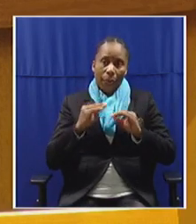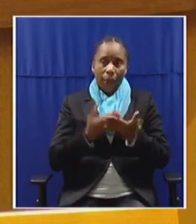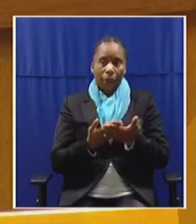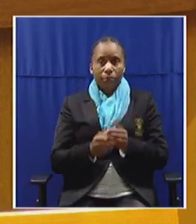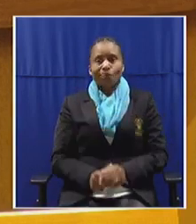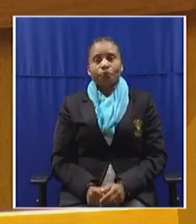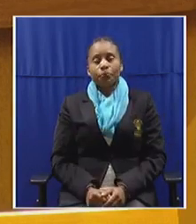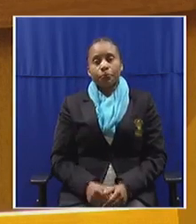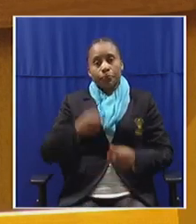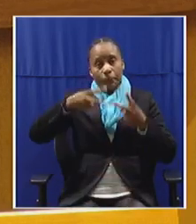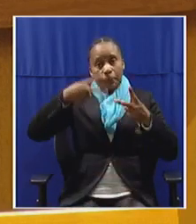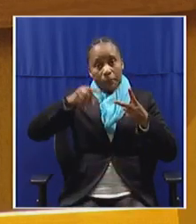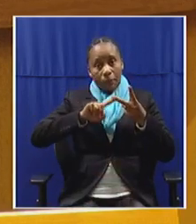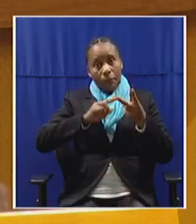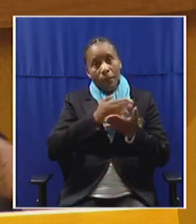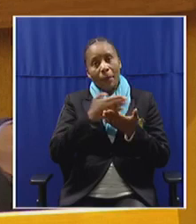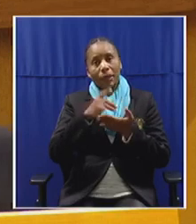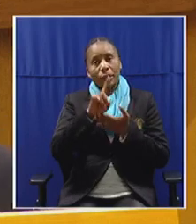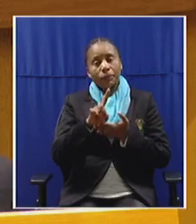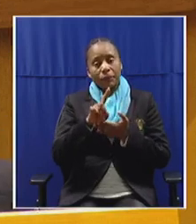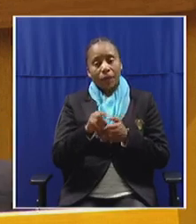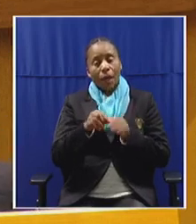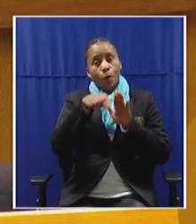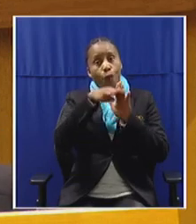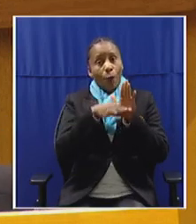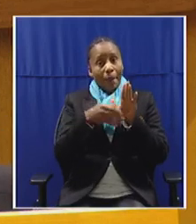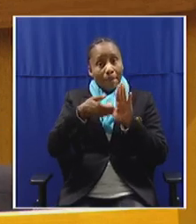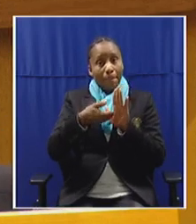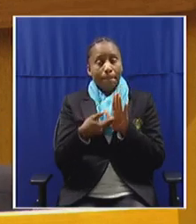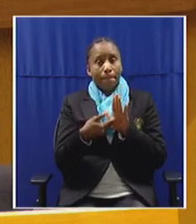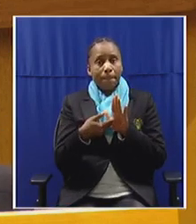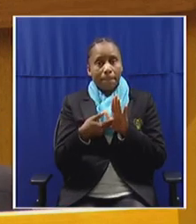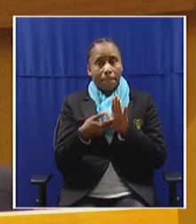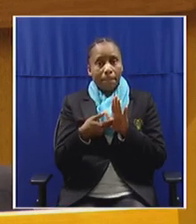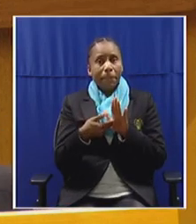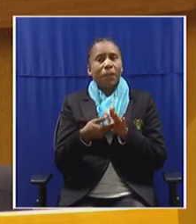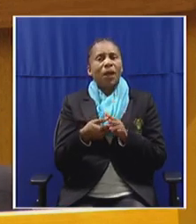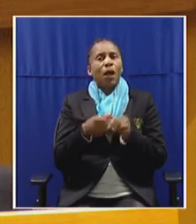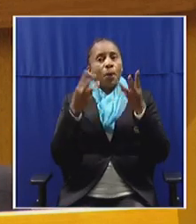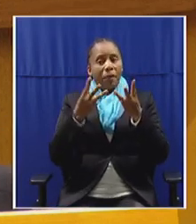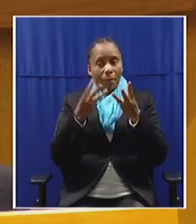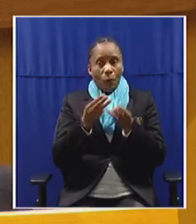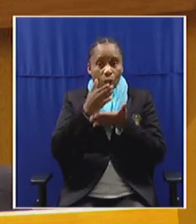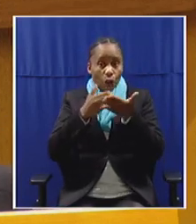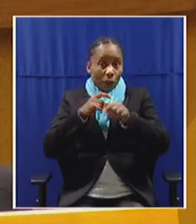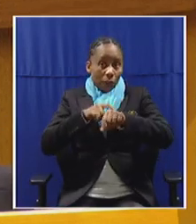Well, the second part is that this program, as much as it's offering people short-term